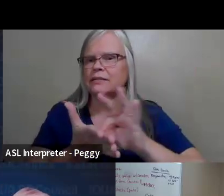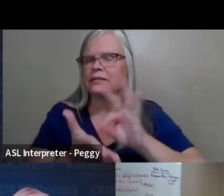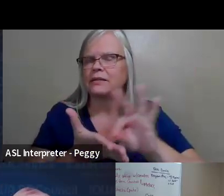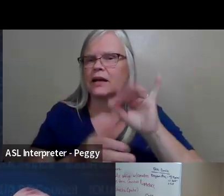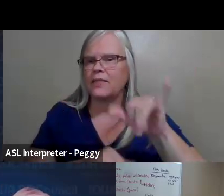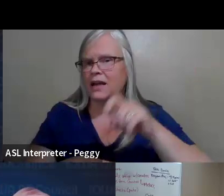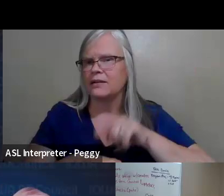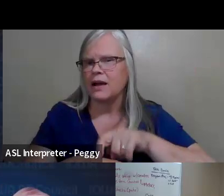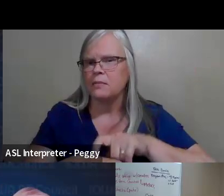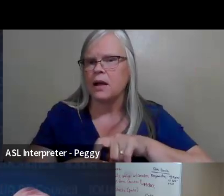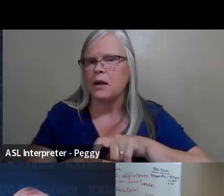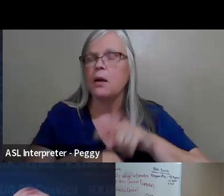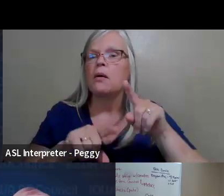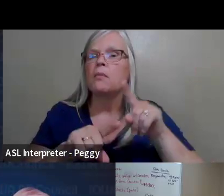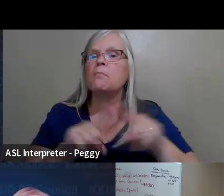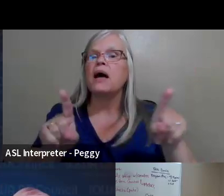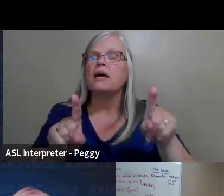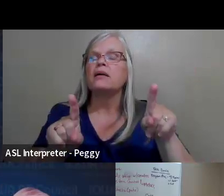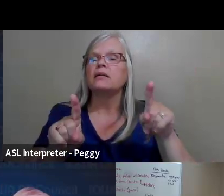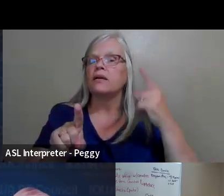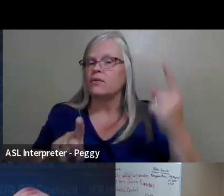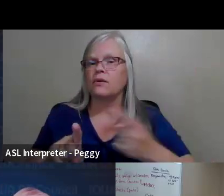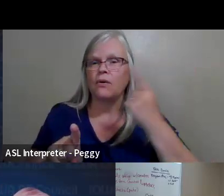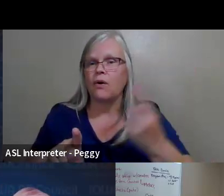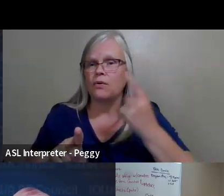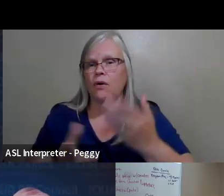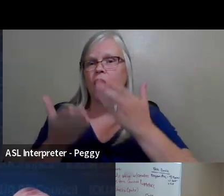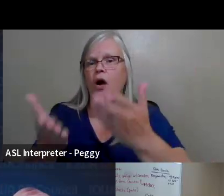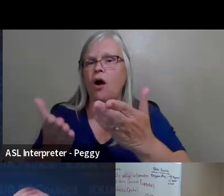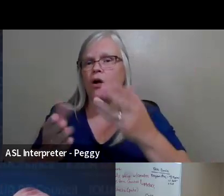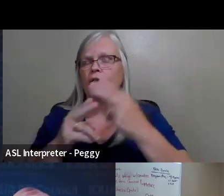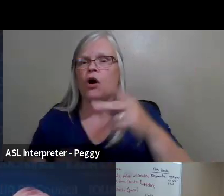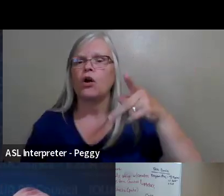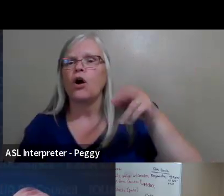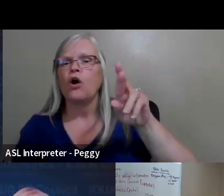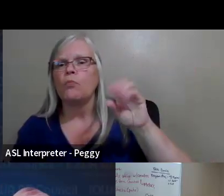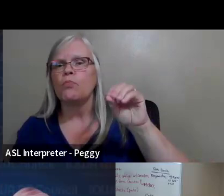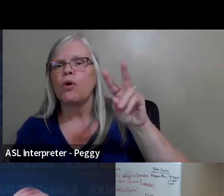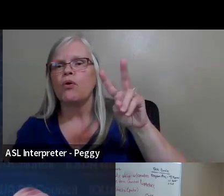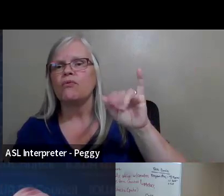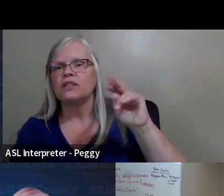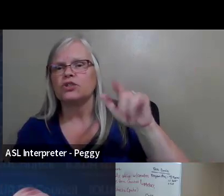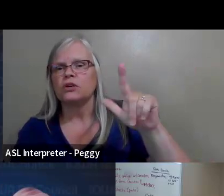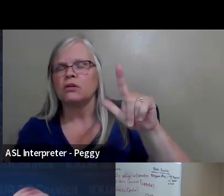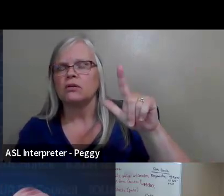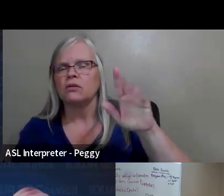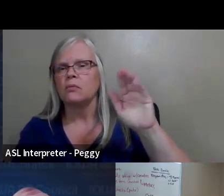that time. They always have to offer you a provisional ballot, which would be a ballot